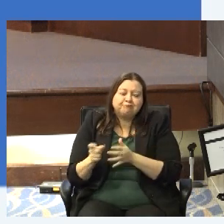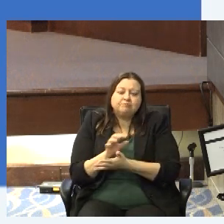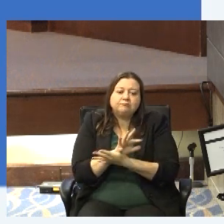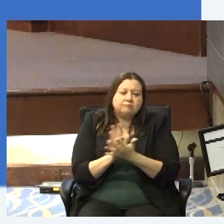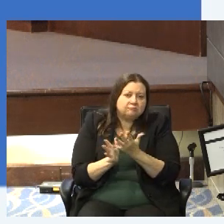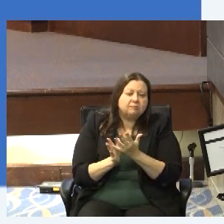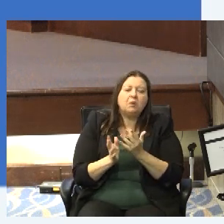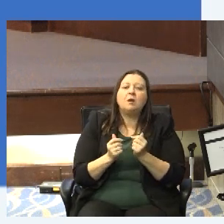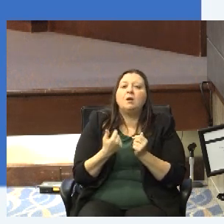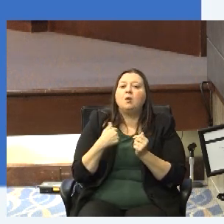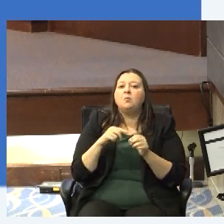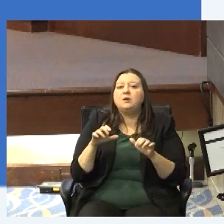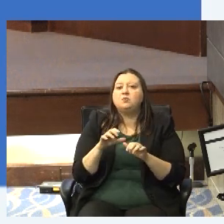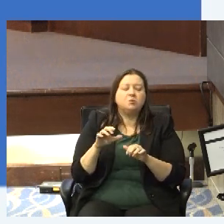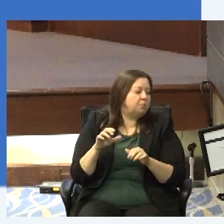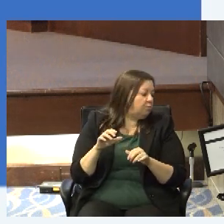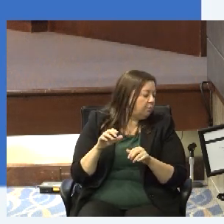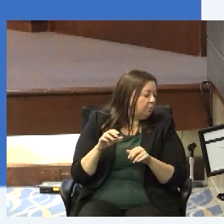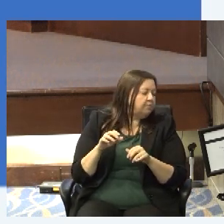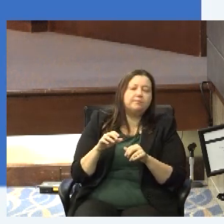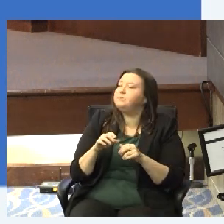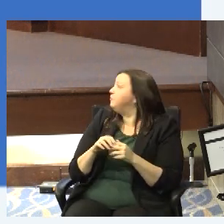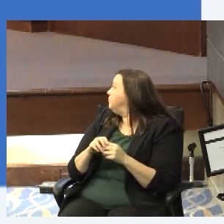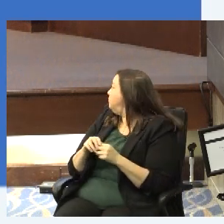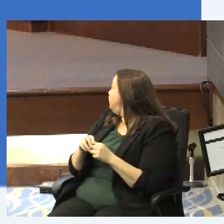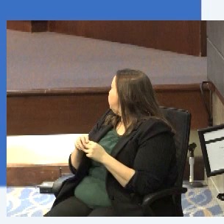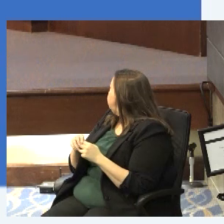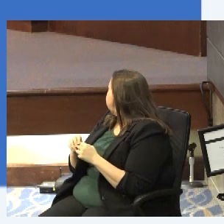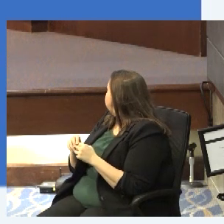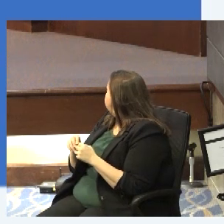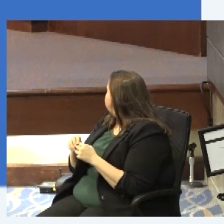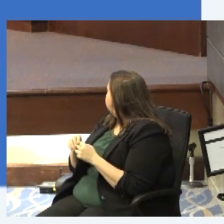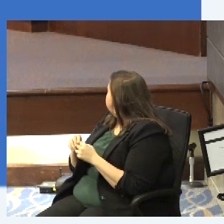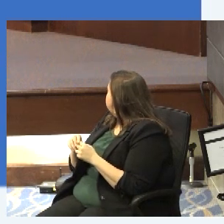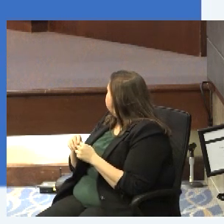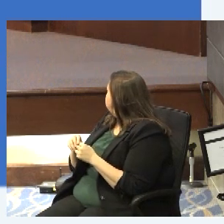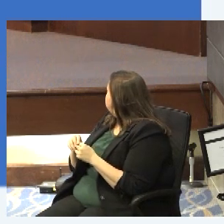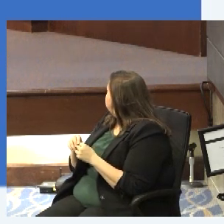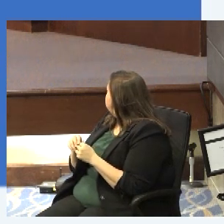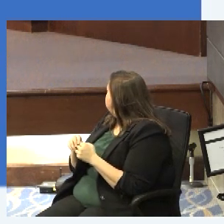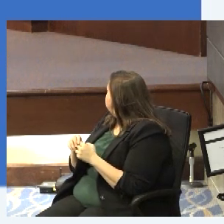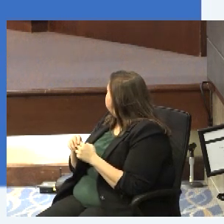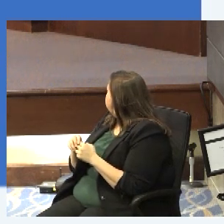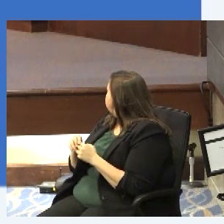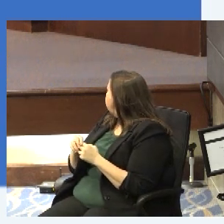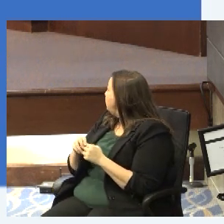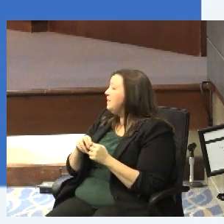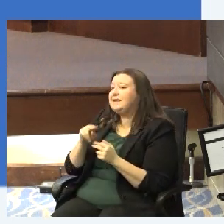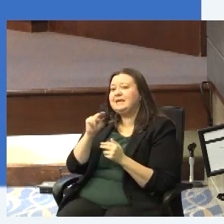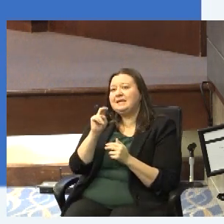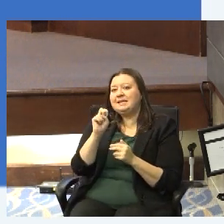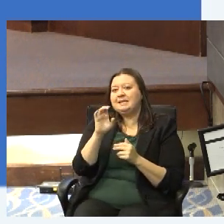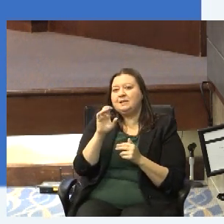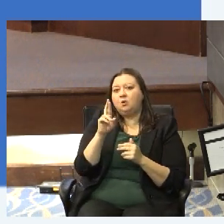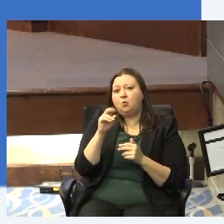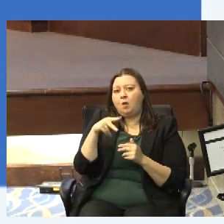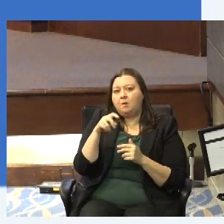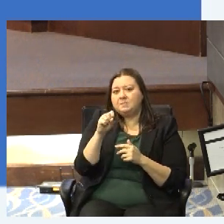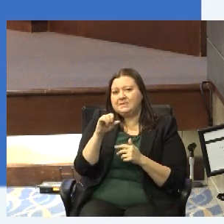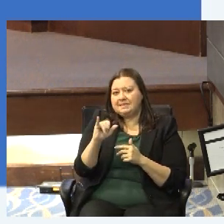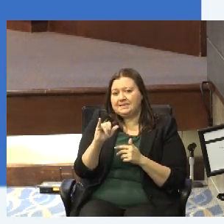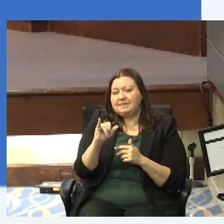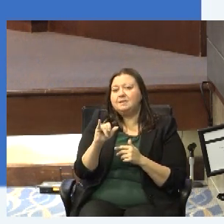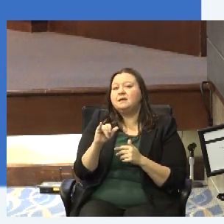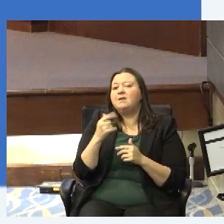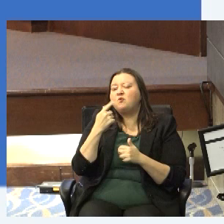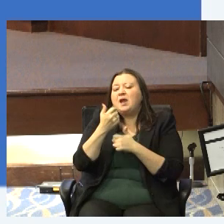did a necropsy on every animal that passes as part of our standards